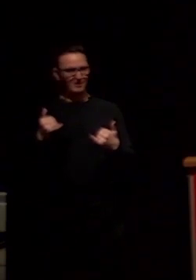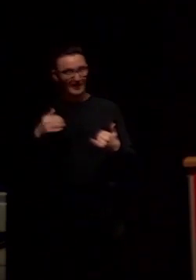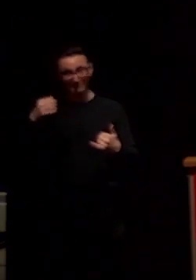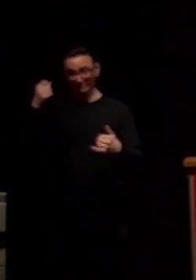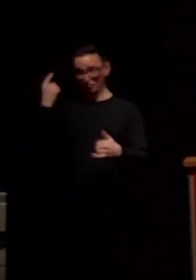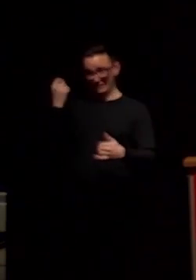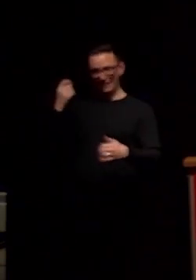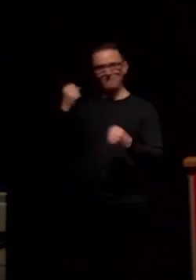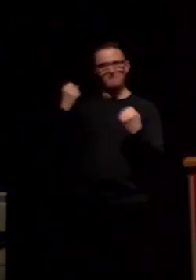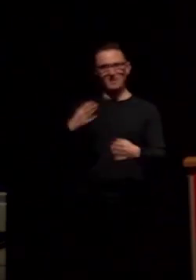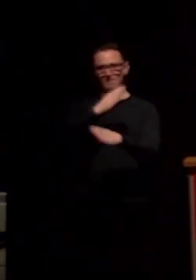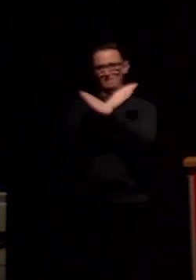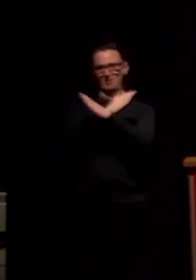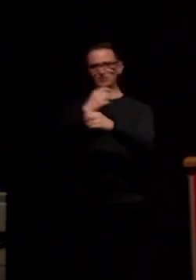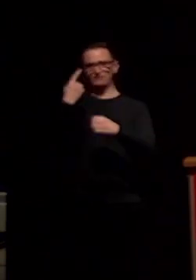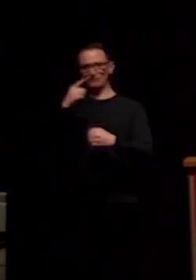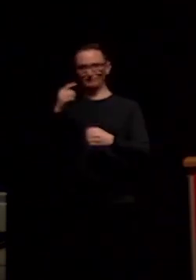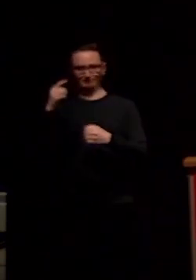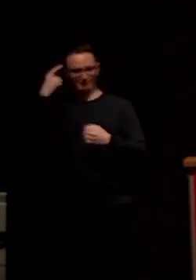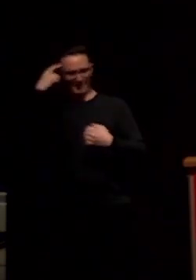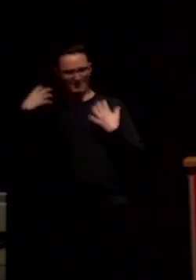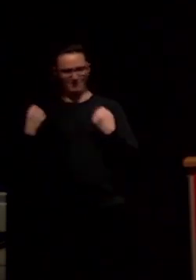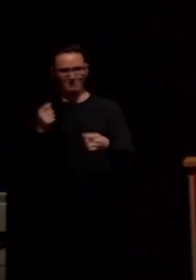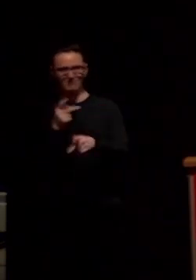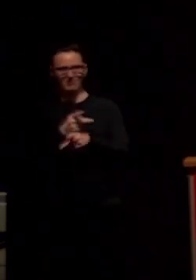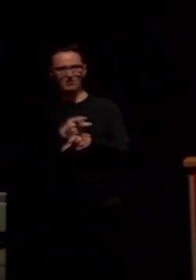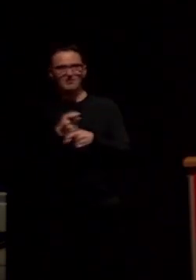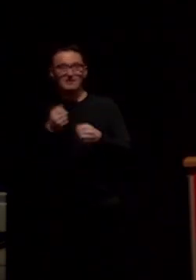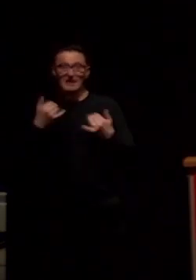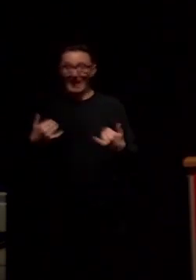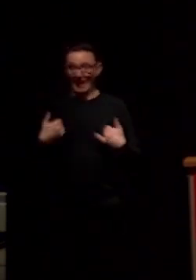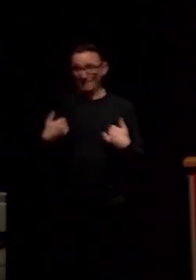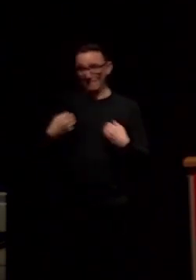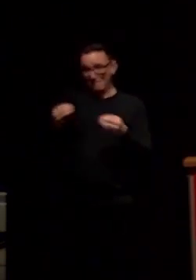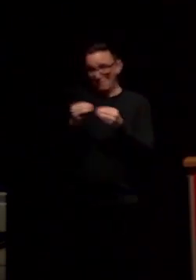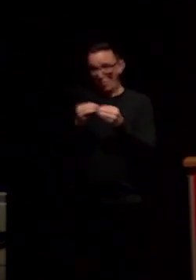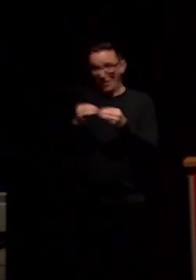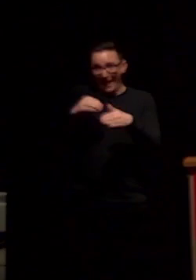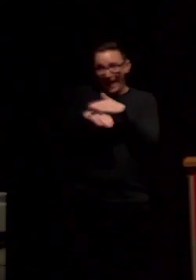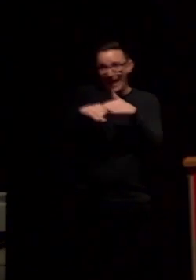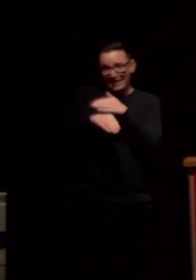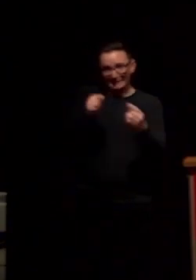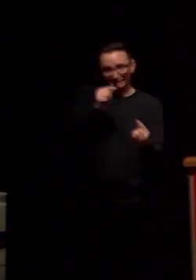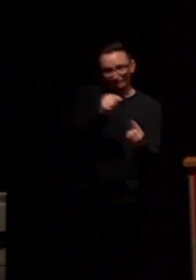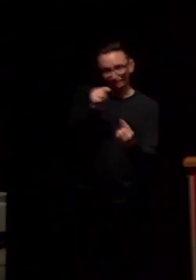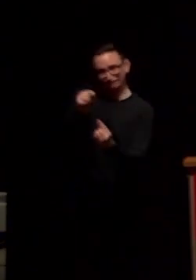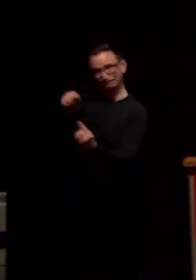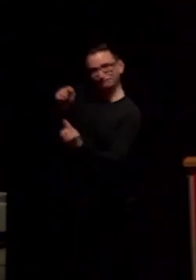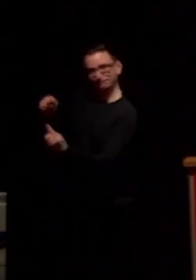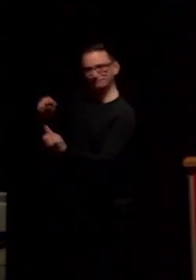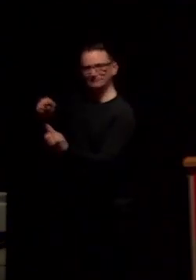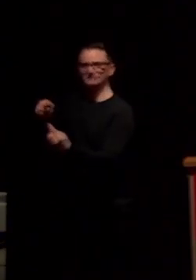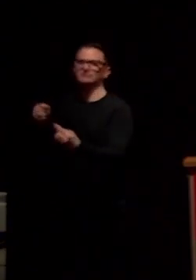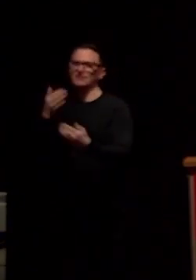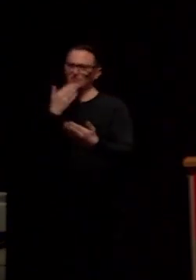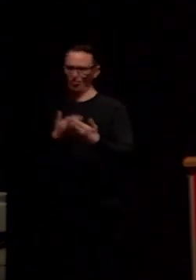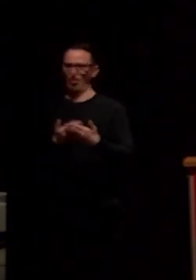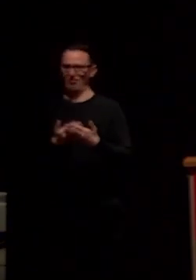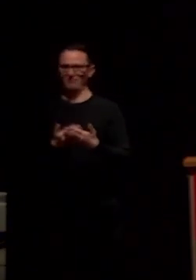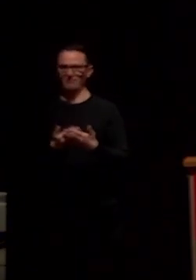health care, the fact that there are more access points is a good thing. Mm-hmm. It is a little bit of a Wild West.